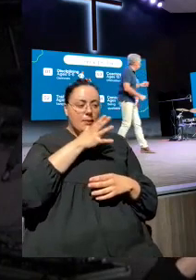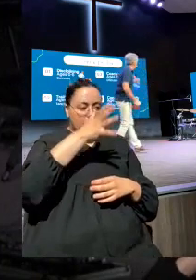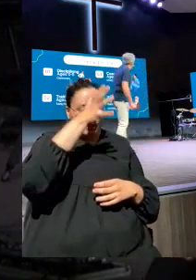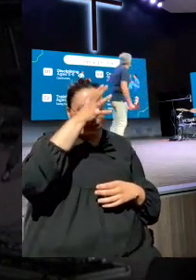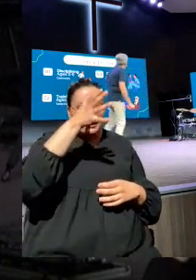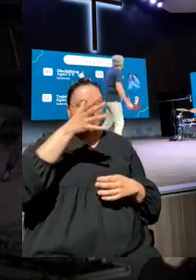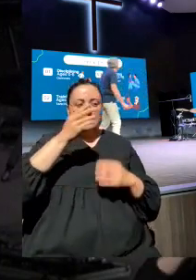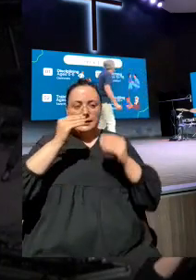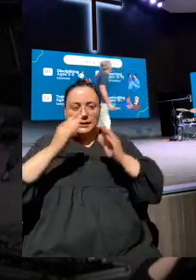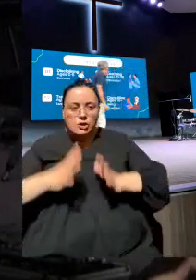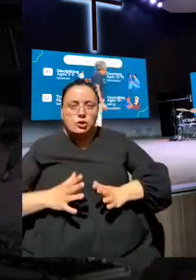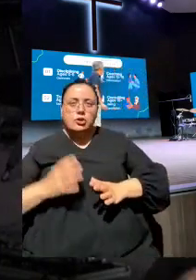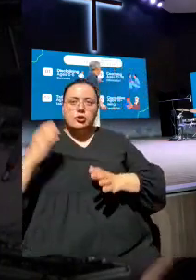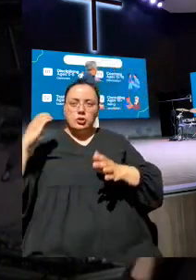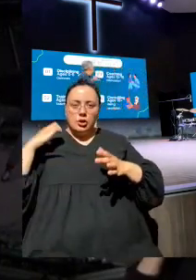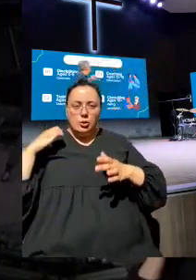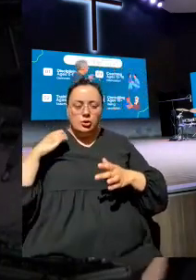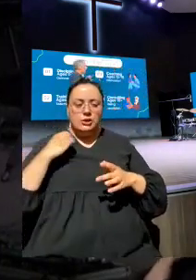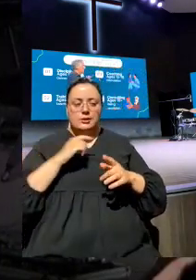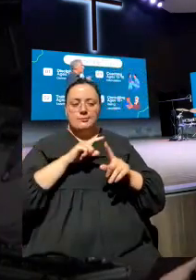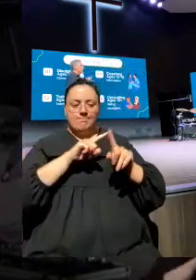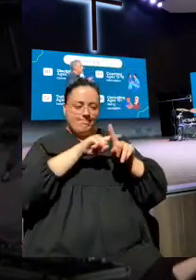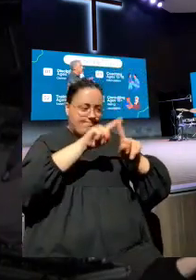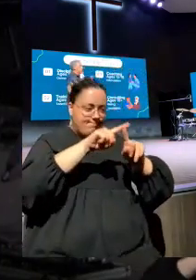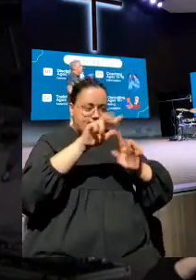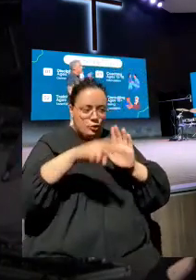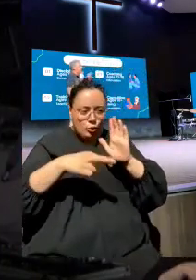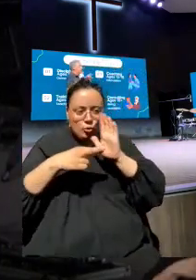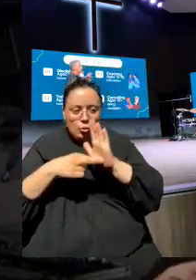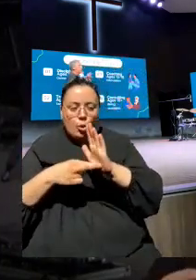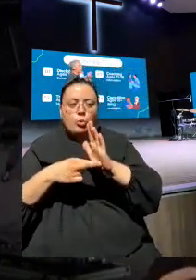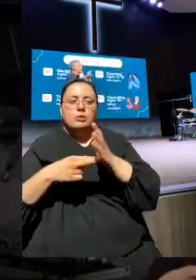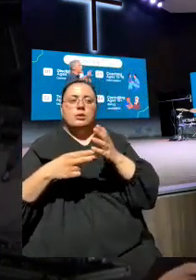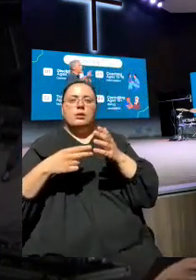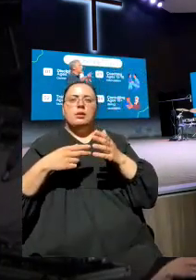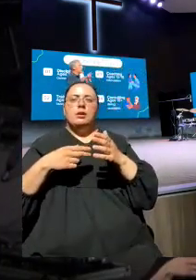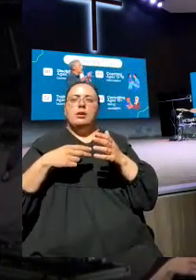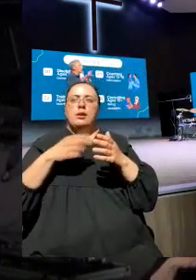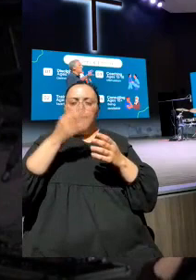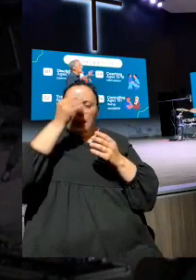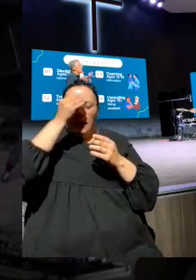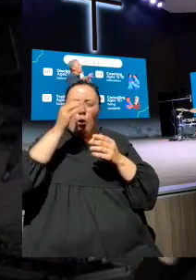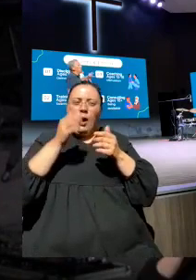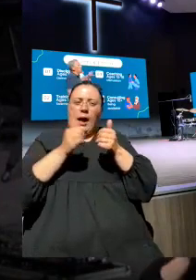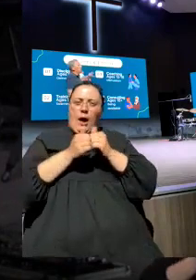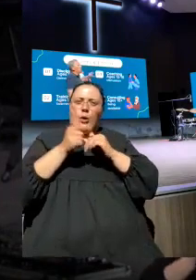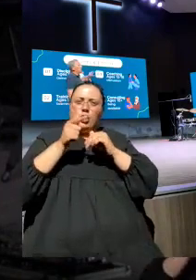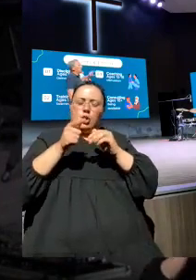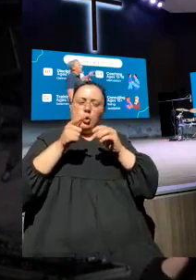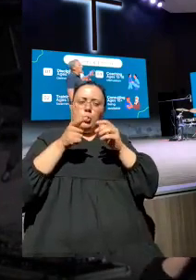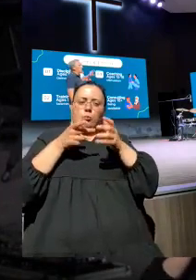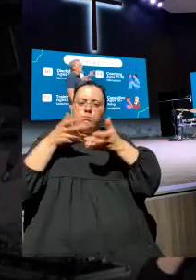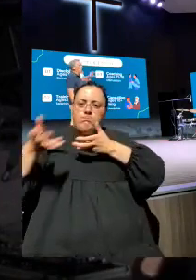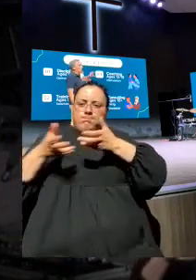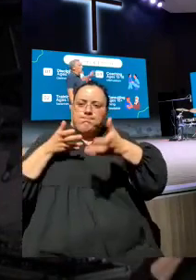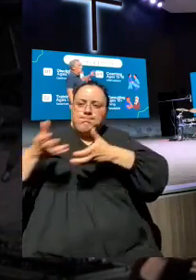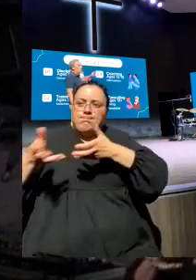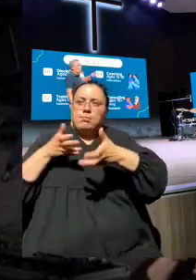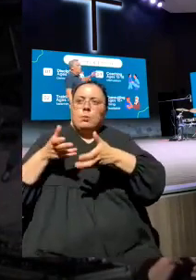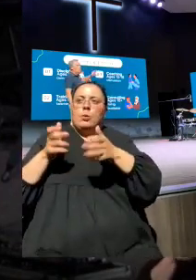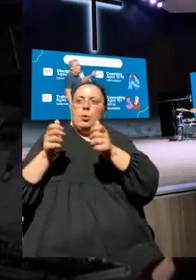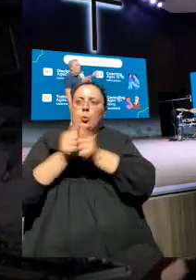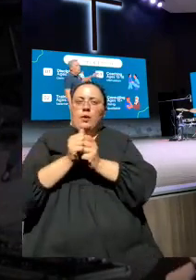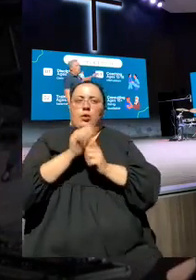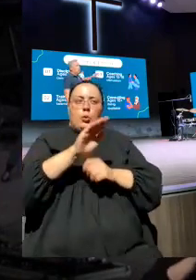teens, how are you teaching, intentionally engaging in conversation with your kids,